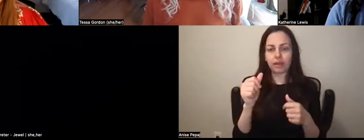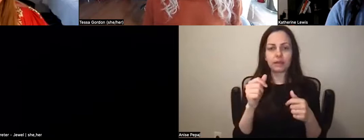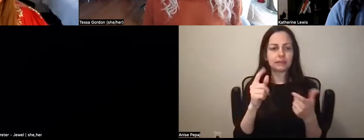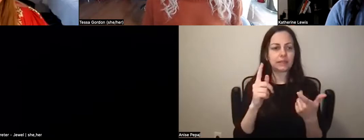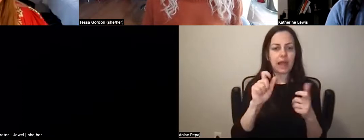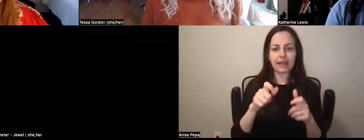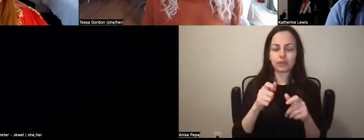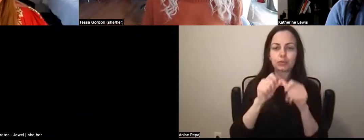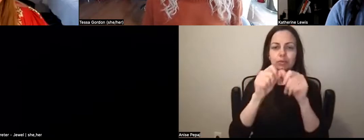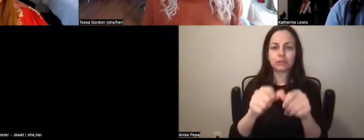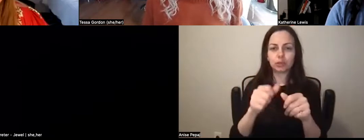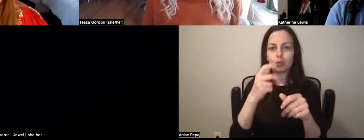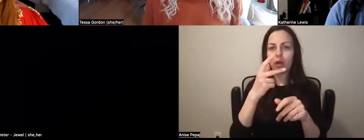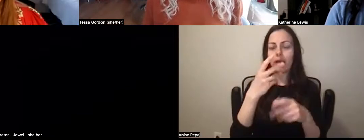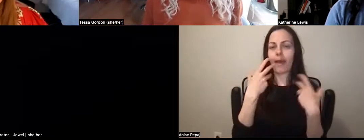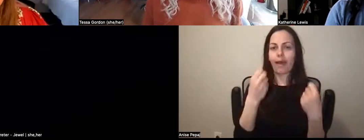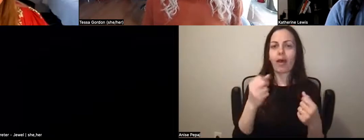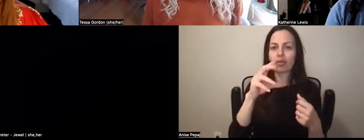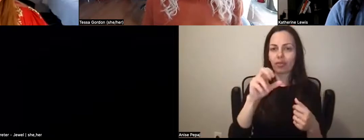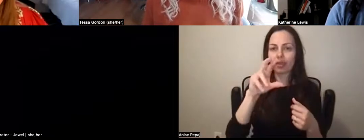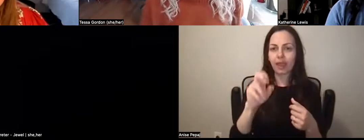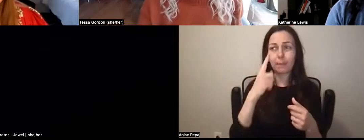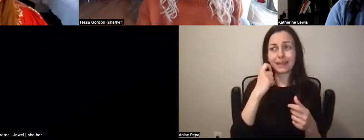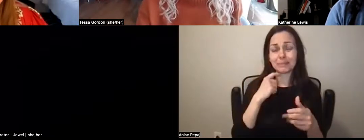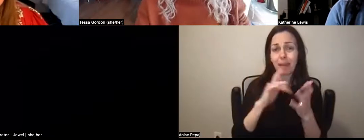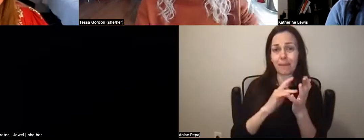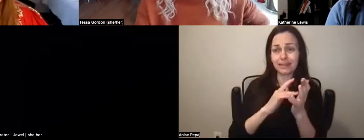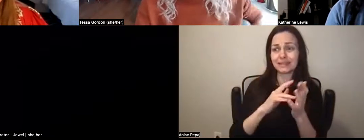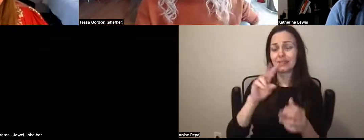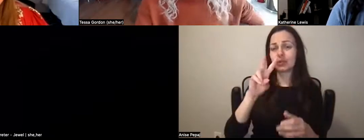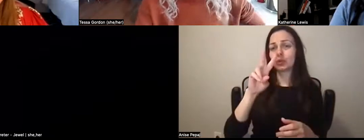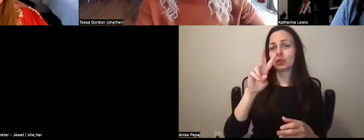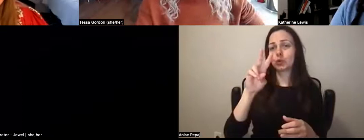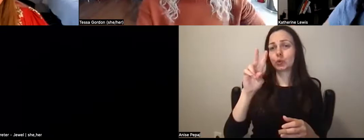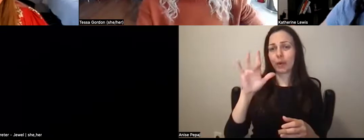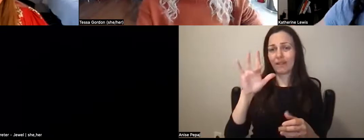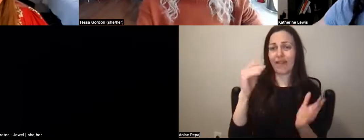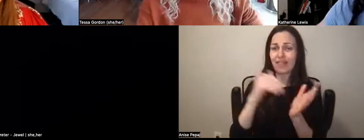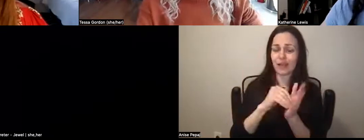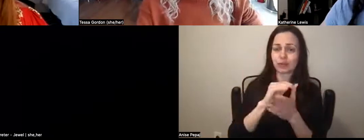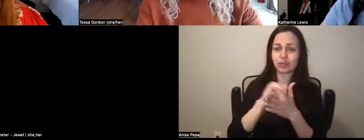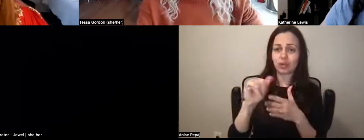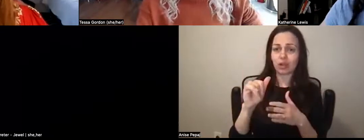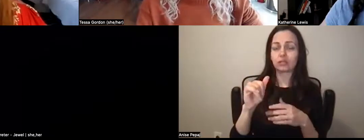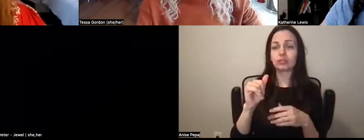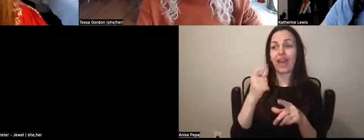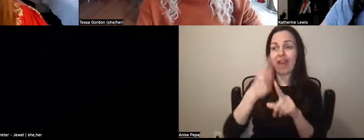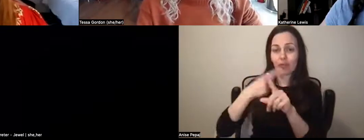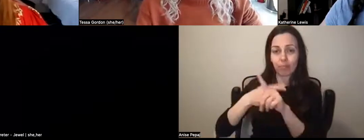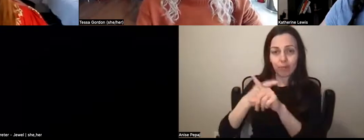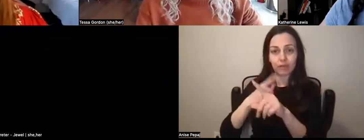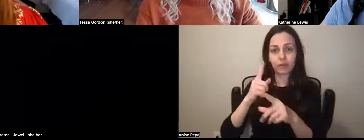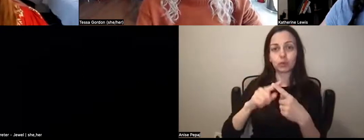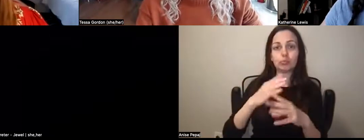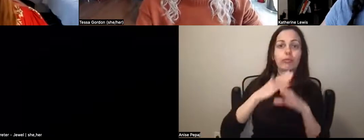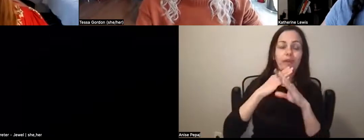that I can access my medications, which were $25,000 a month for MS to prevent relapses. So I think, I had